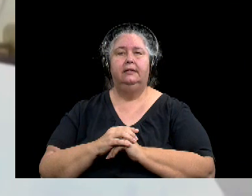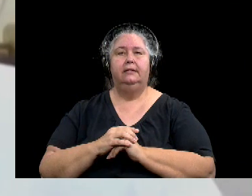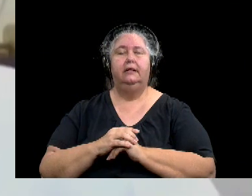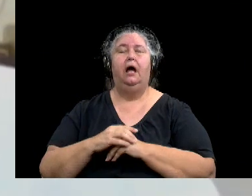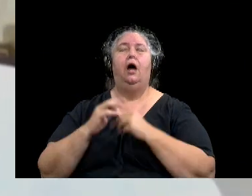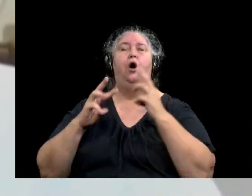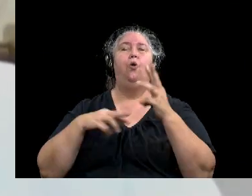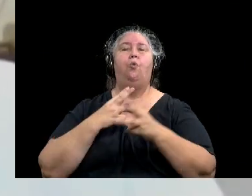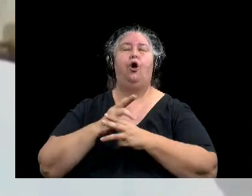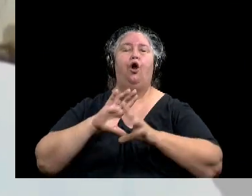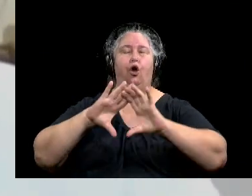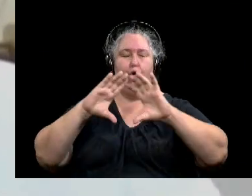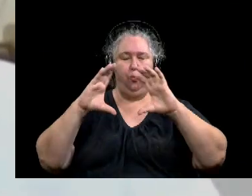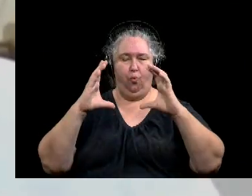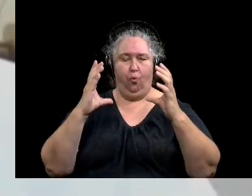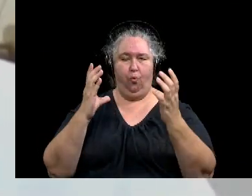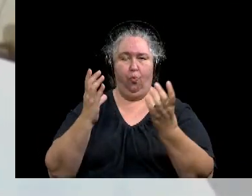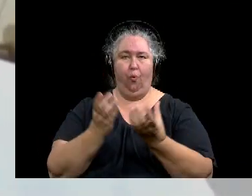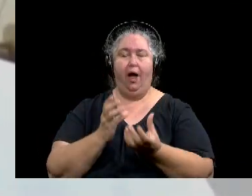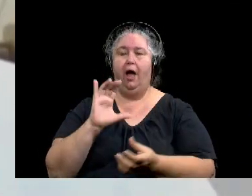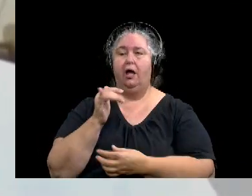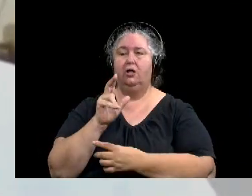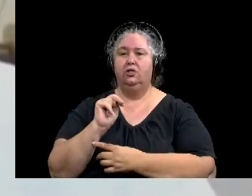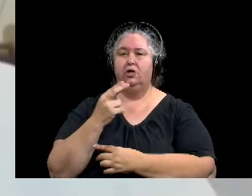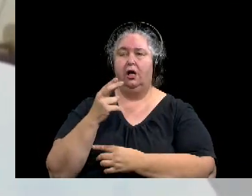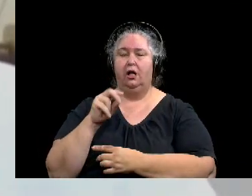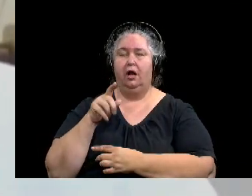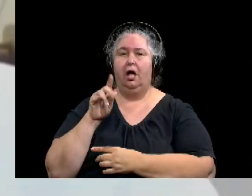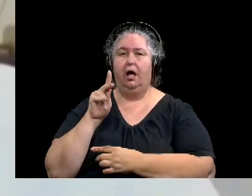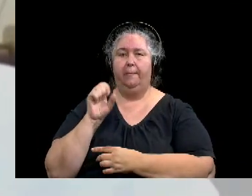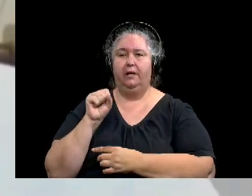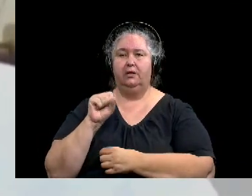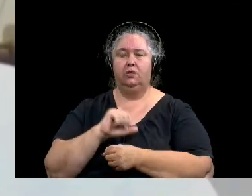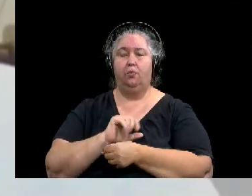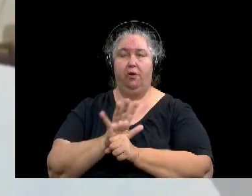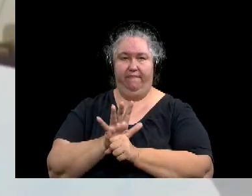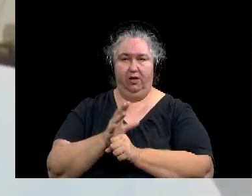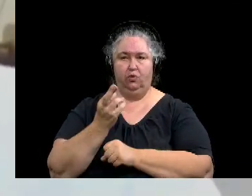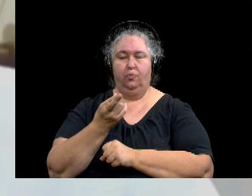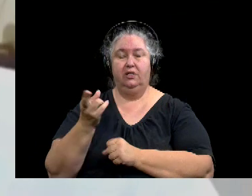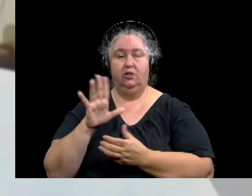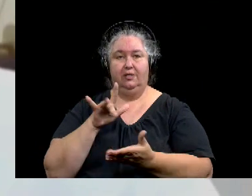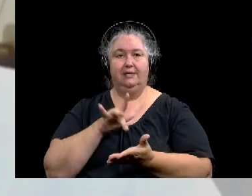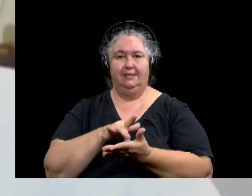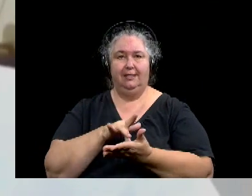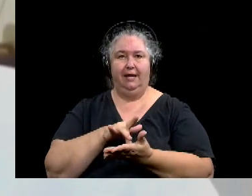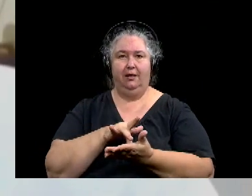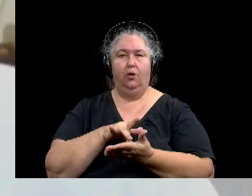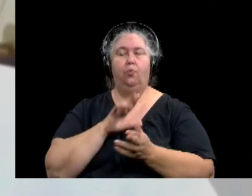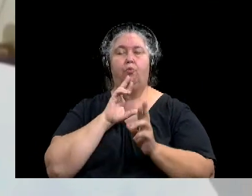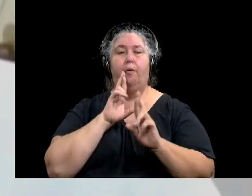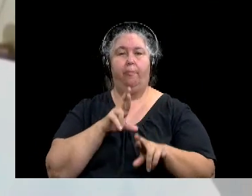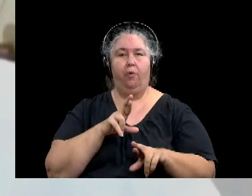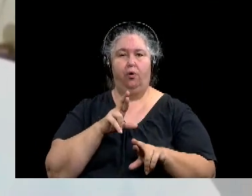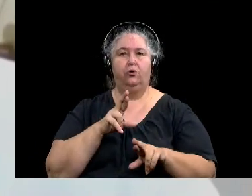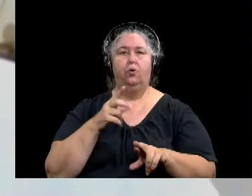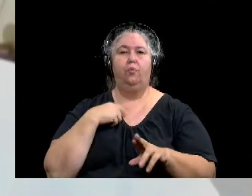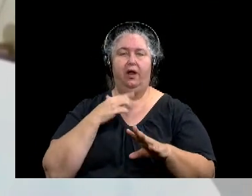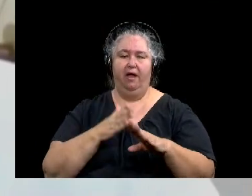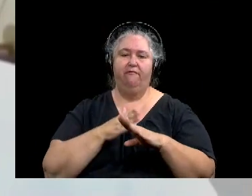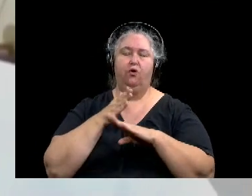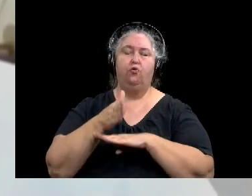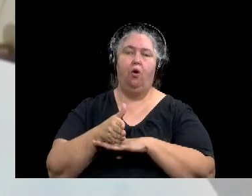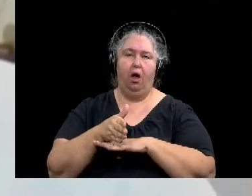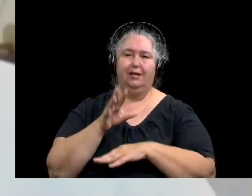Worldwide, the Johns Hopkins Coronavirus Resource Center reports that we have crossed the 60